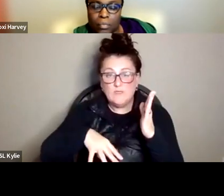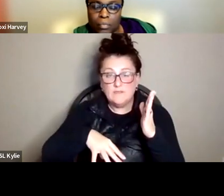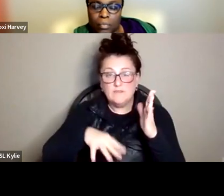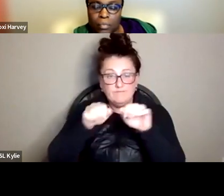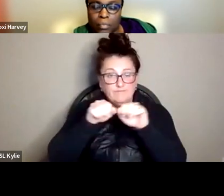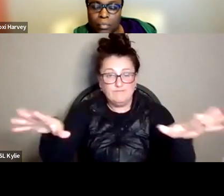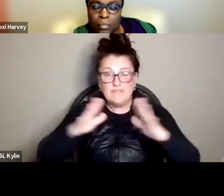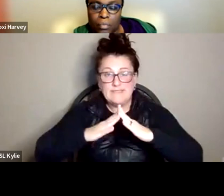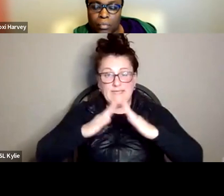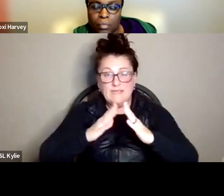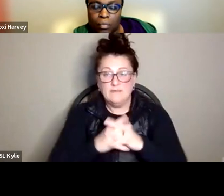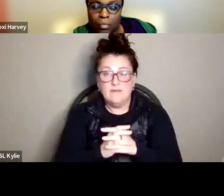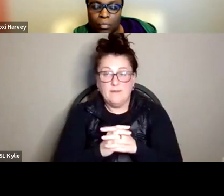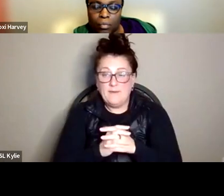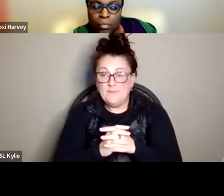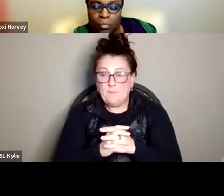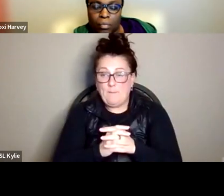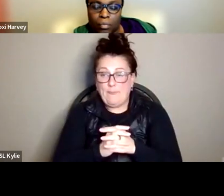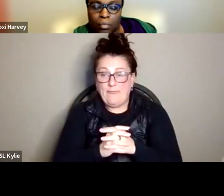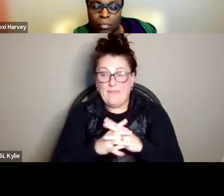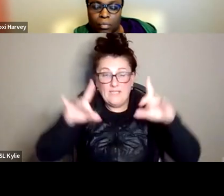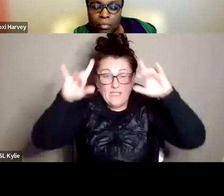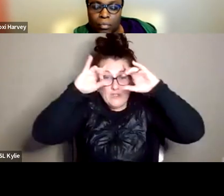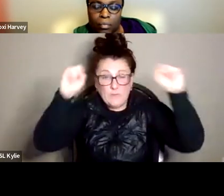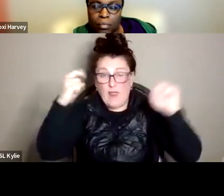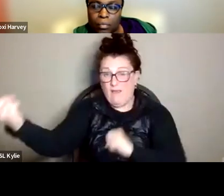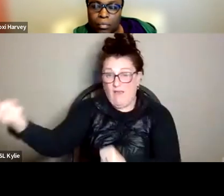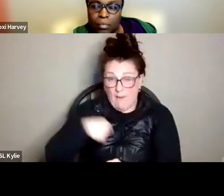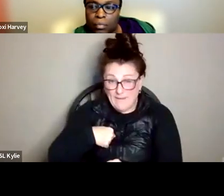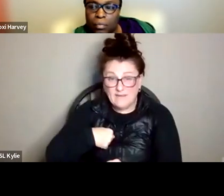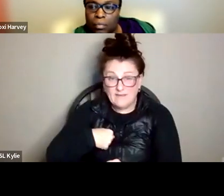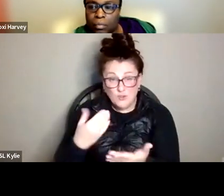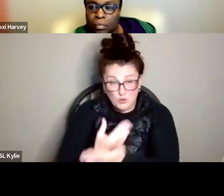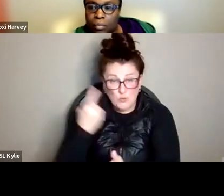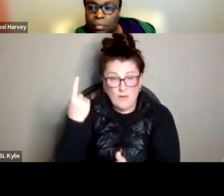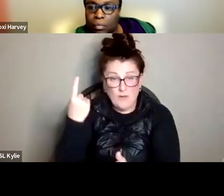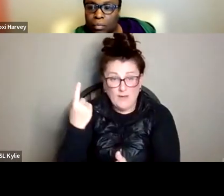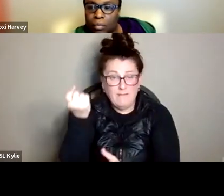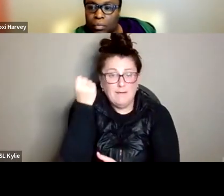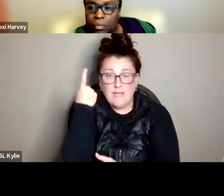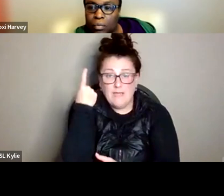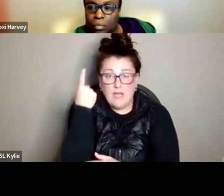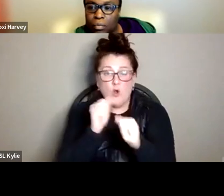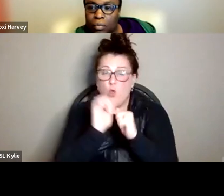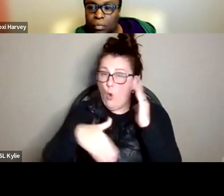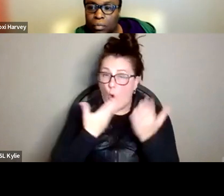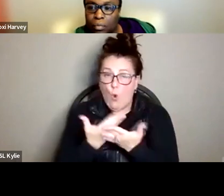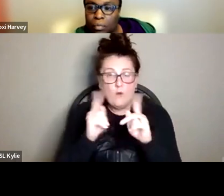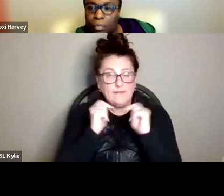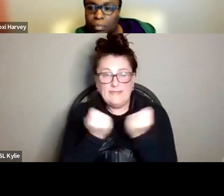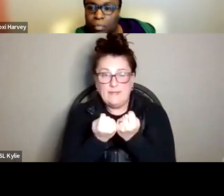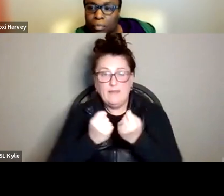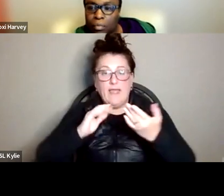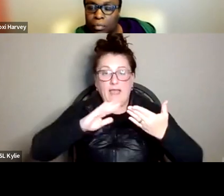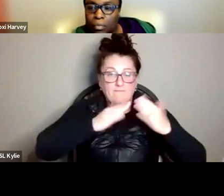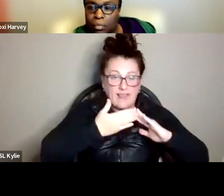across the city. You know, so that superintendent coming in has to understand that they have to work with the whole team. It's the village raising